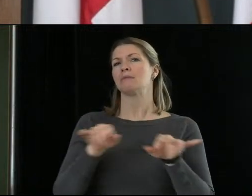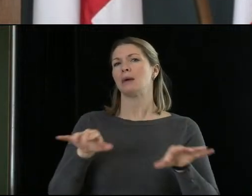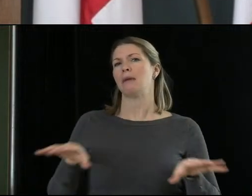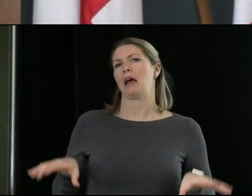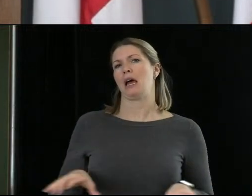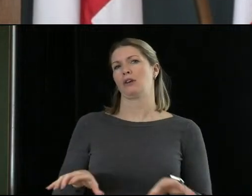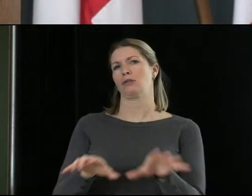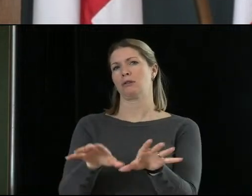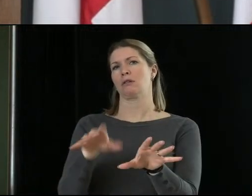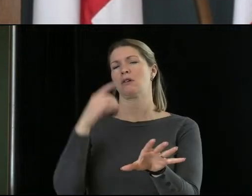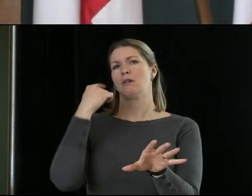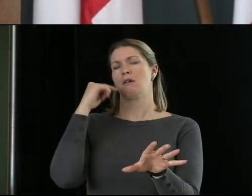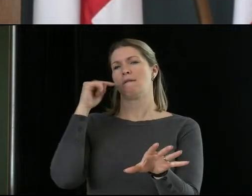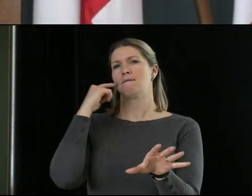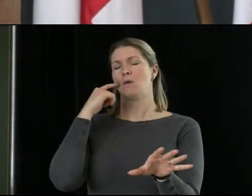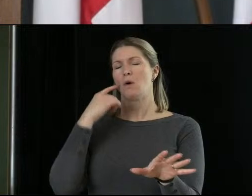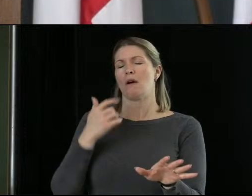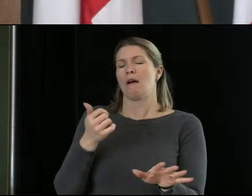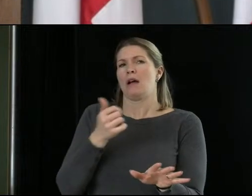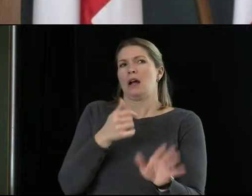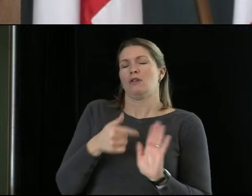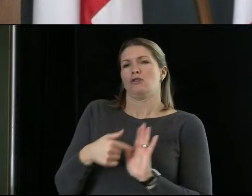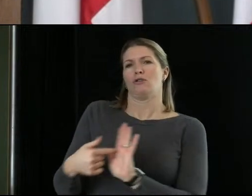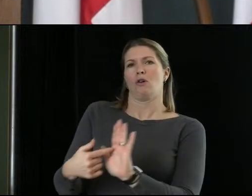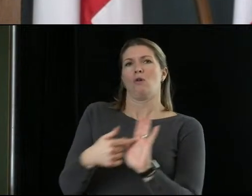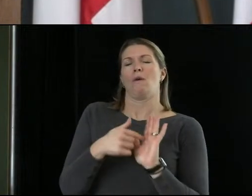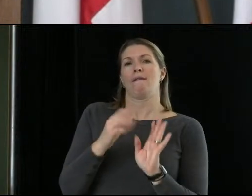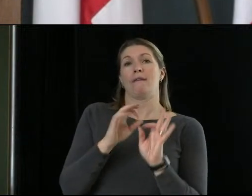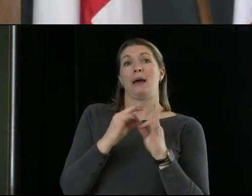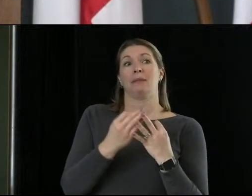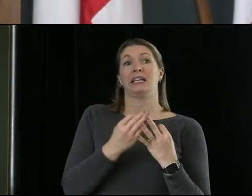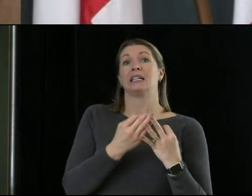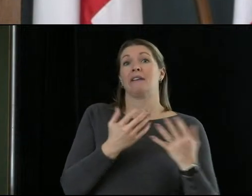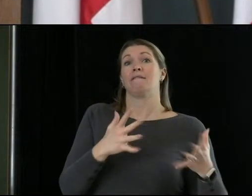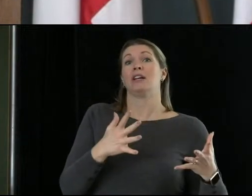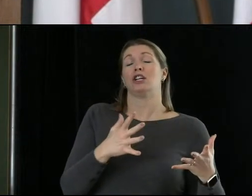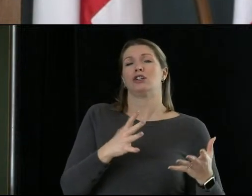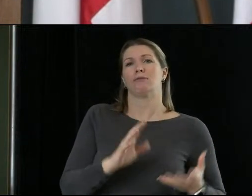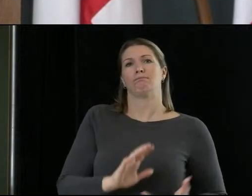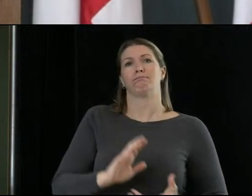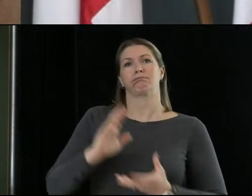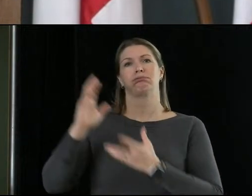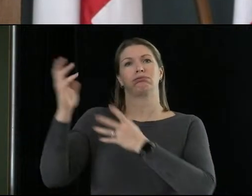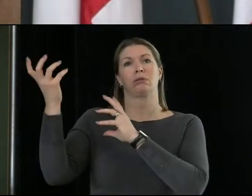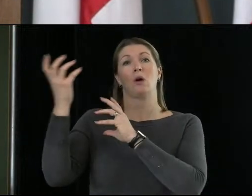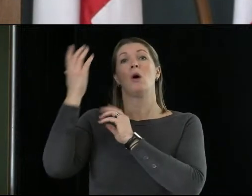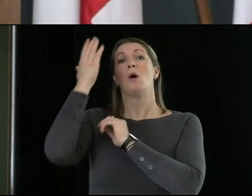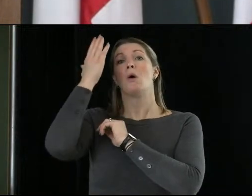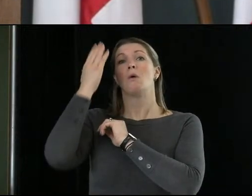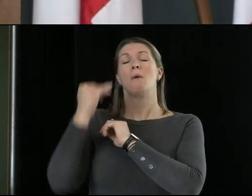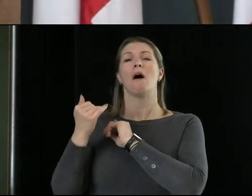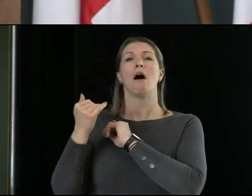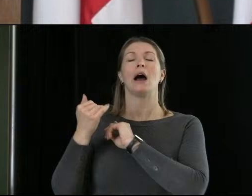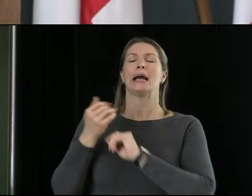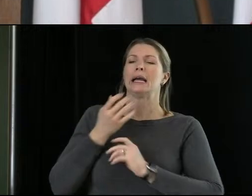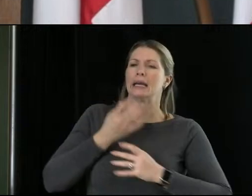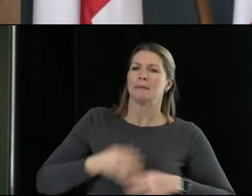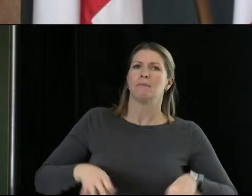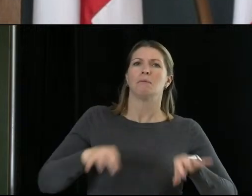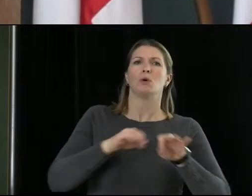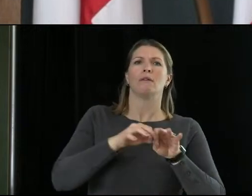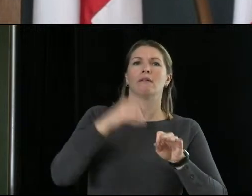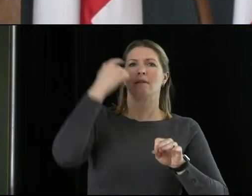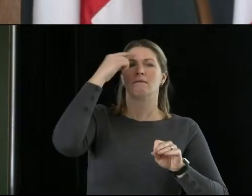so many. This is why events like the Purple Ribbon flag raising are so important, because it